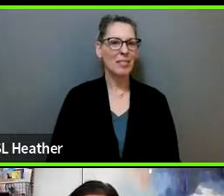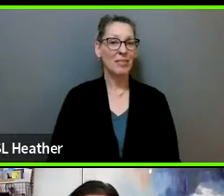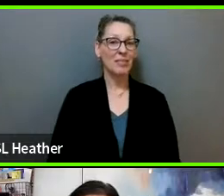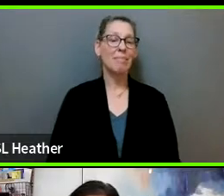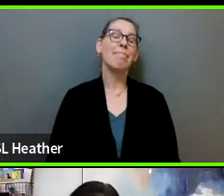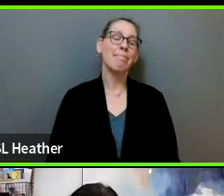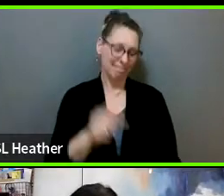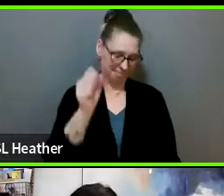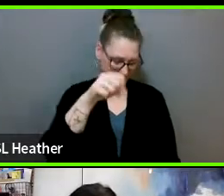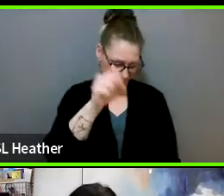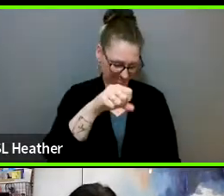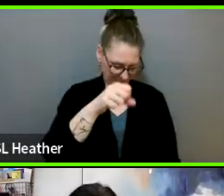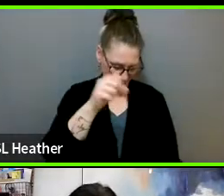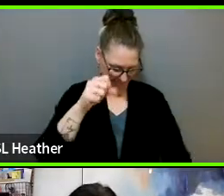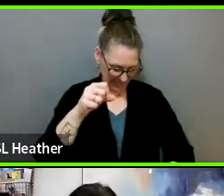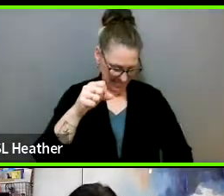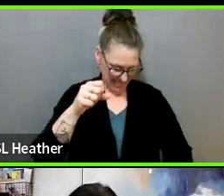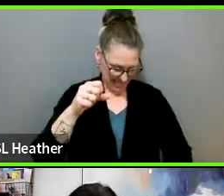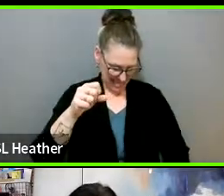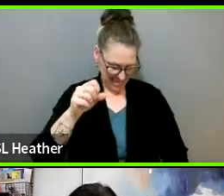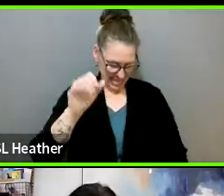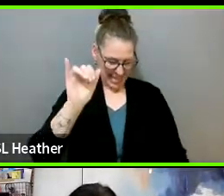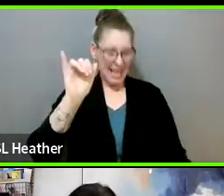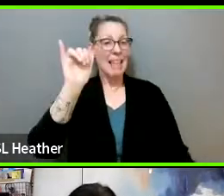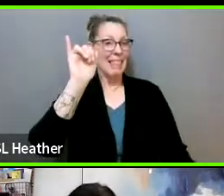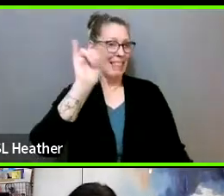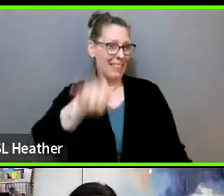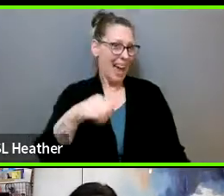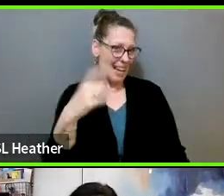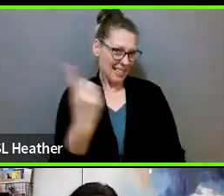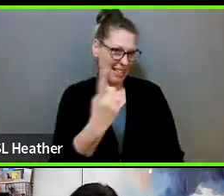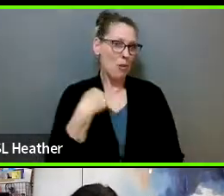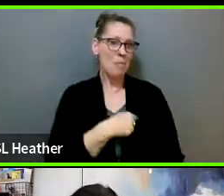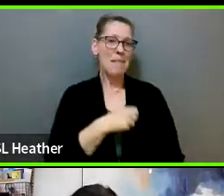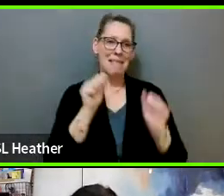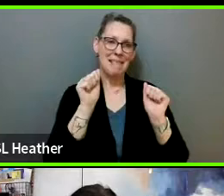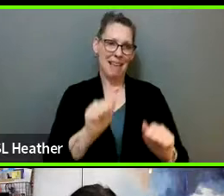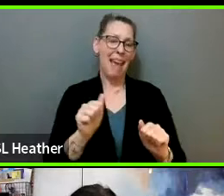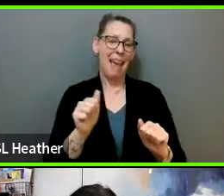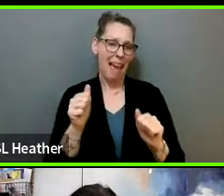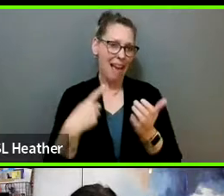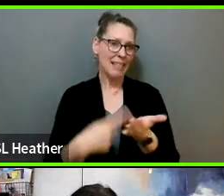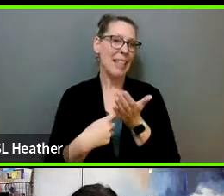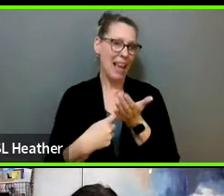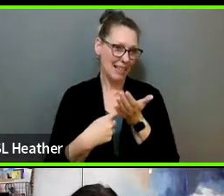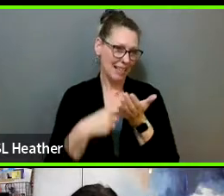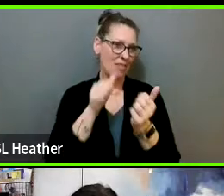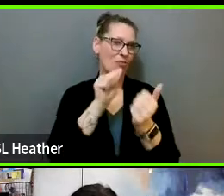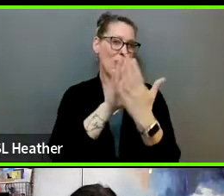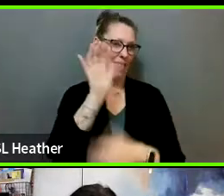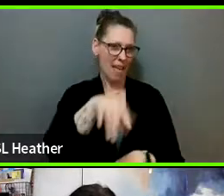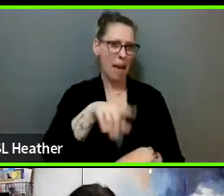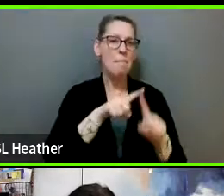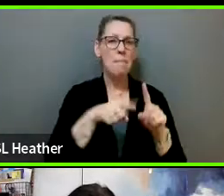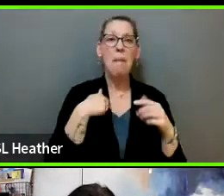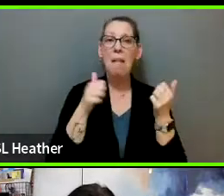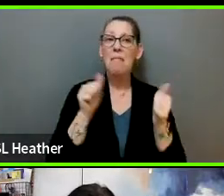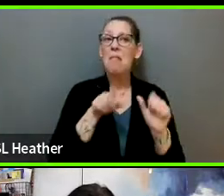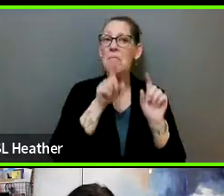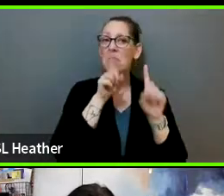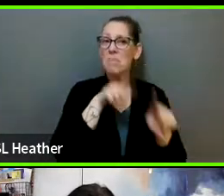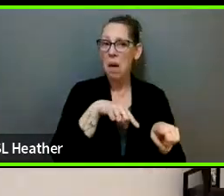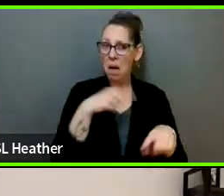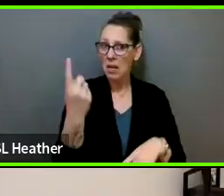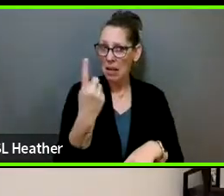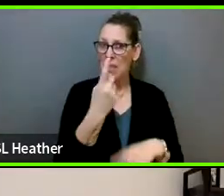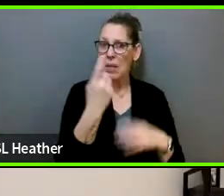Yes, so I think that's another one we can come back to specifically address, but I can provide a high-level response right now.